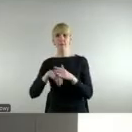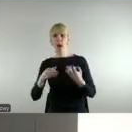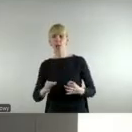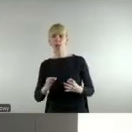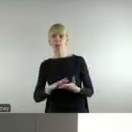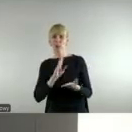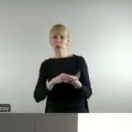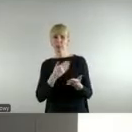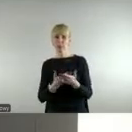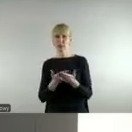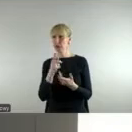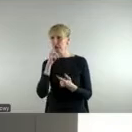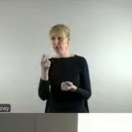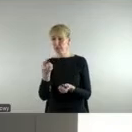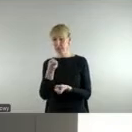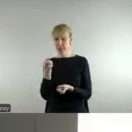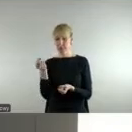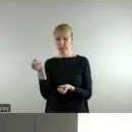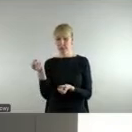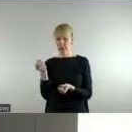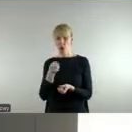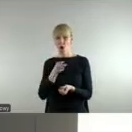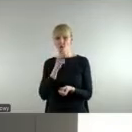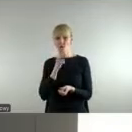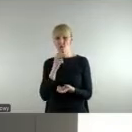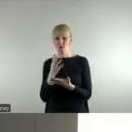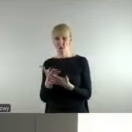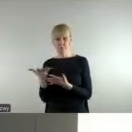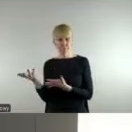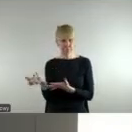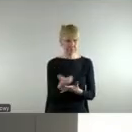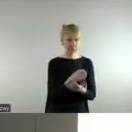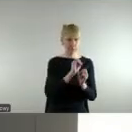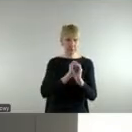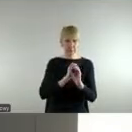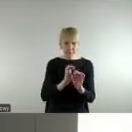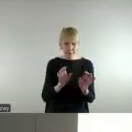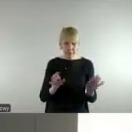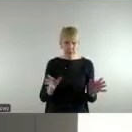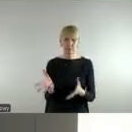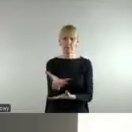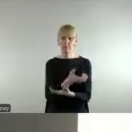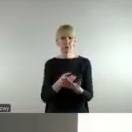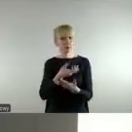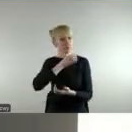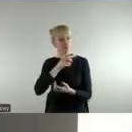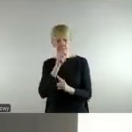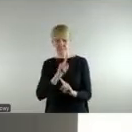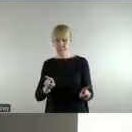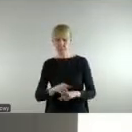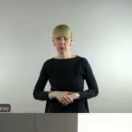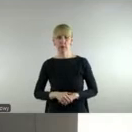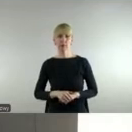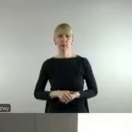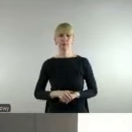water tanks that after we received information about the poisoning of the water in the public systems,